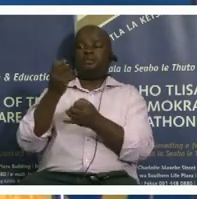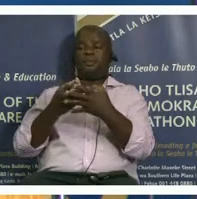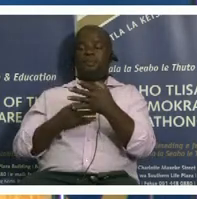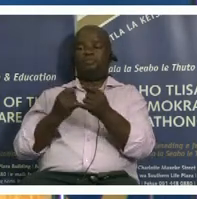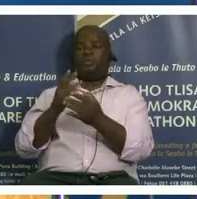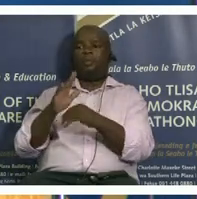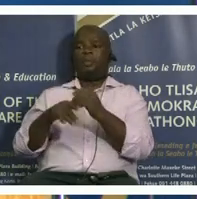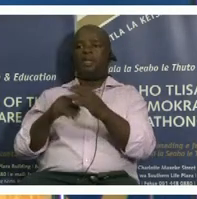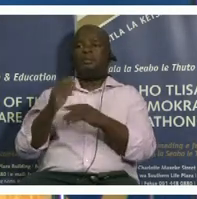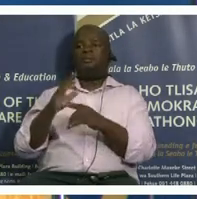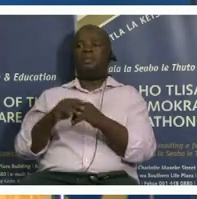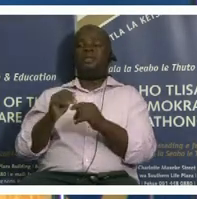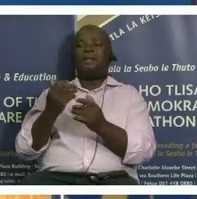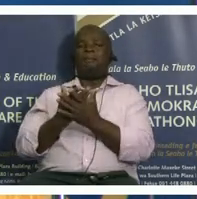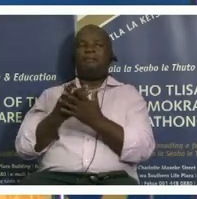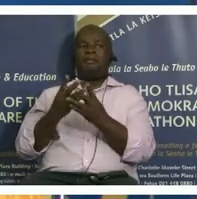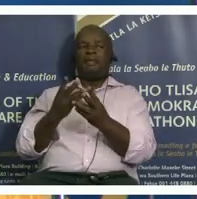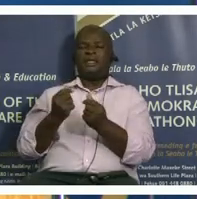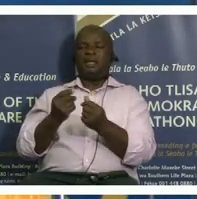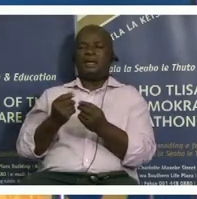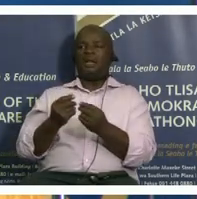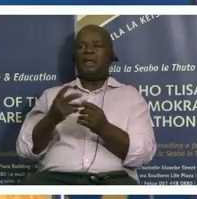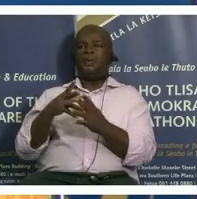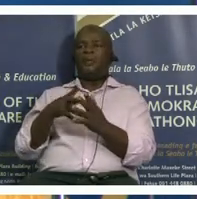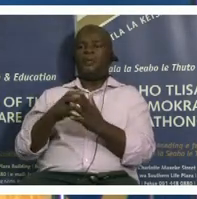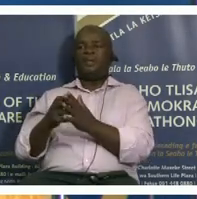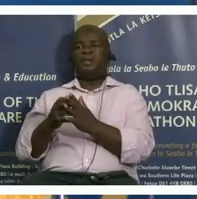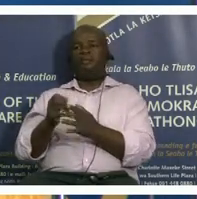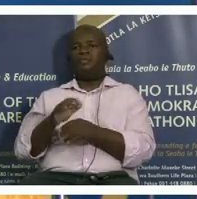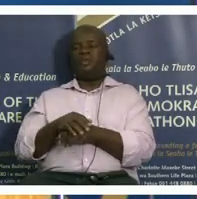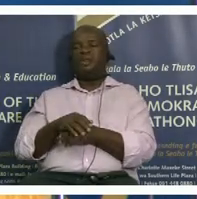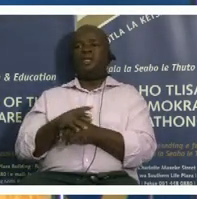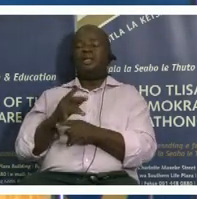with inappropriate material pre-1994.